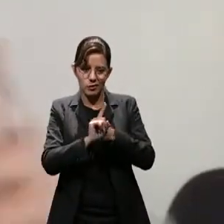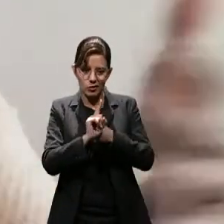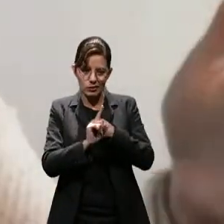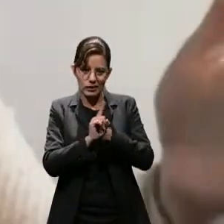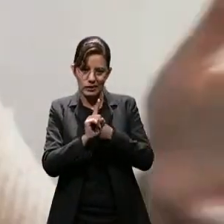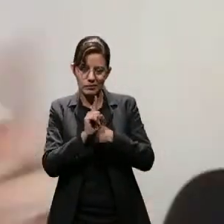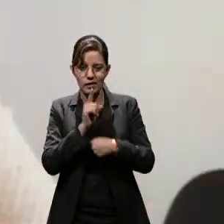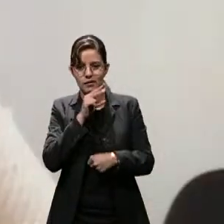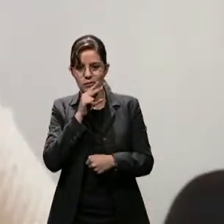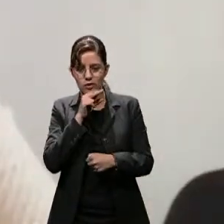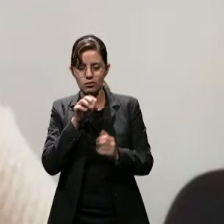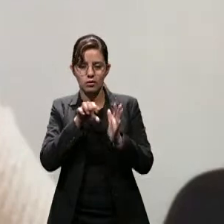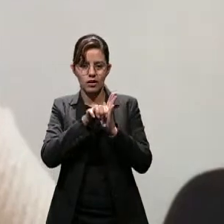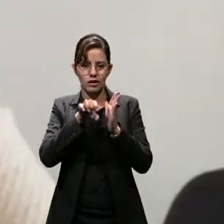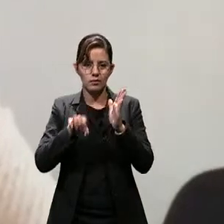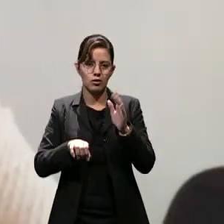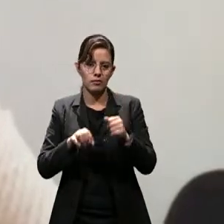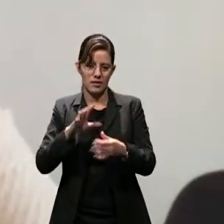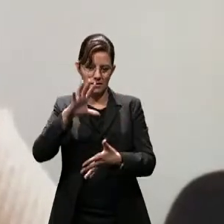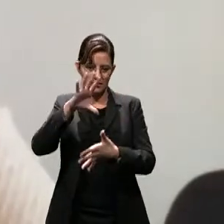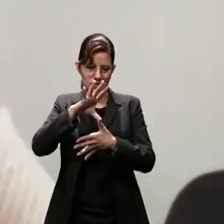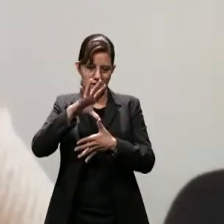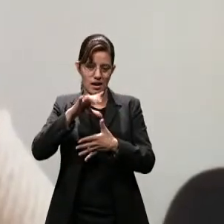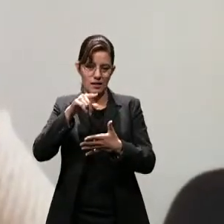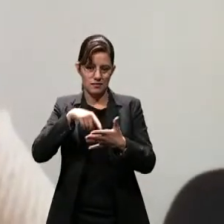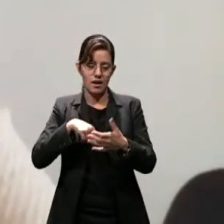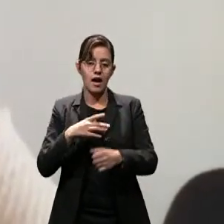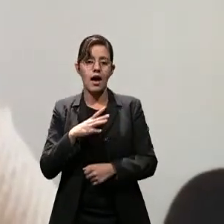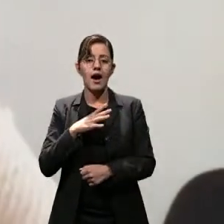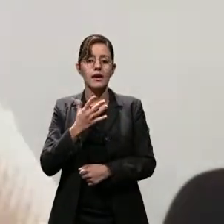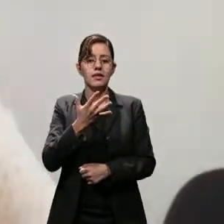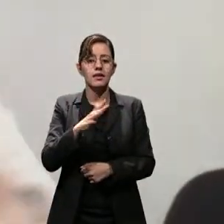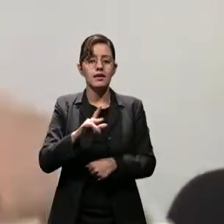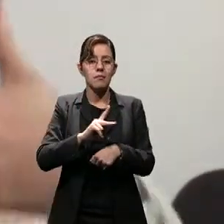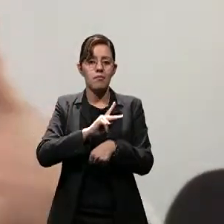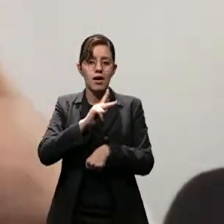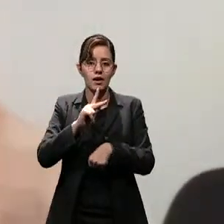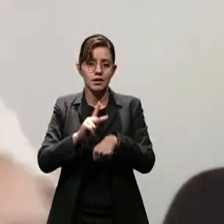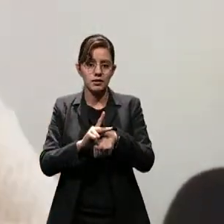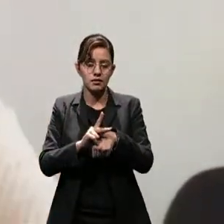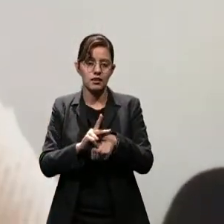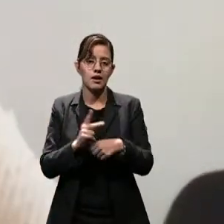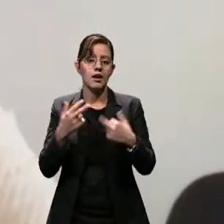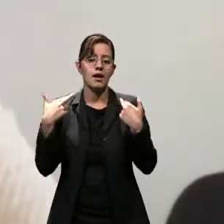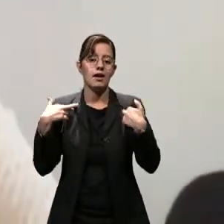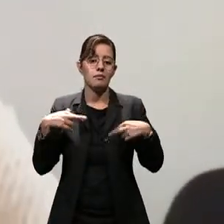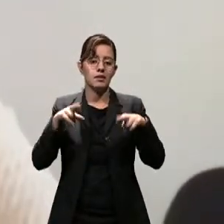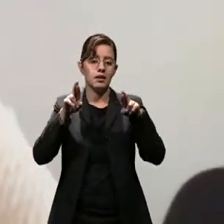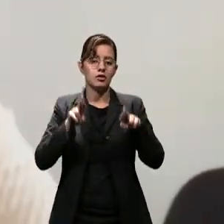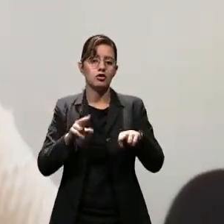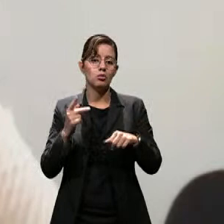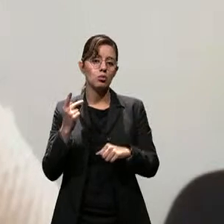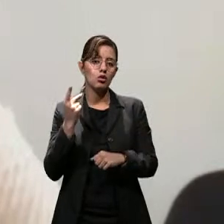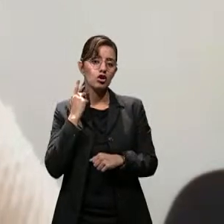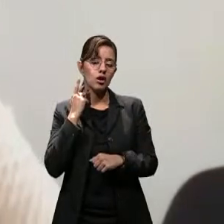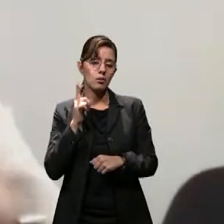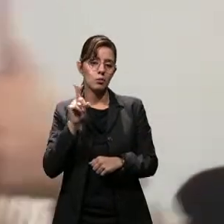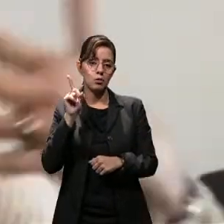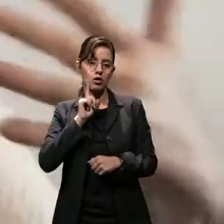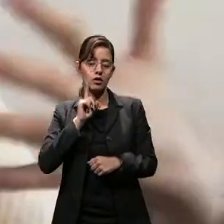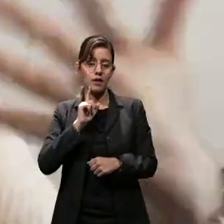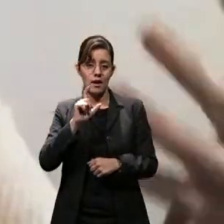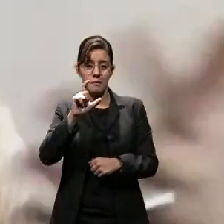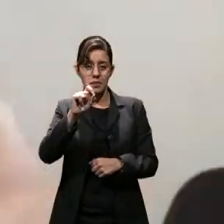are very concerning. For example, there are 10 countries in Latin America where the political representation of women, it's not even at